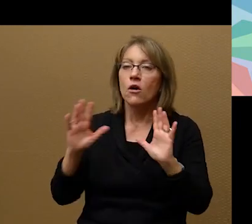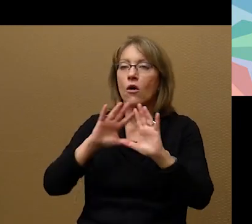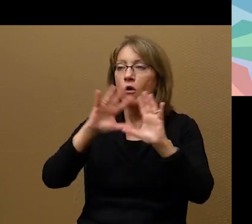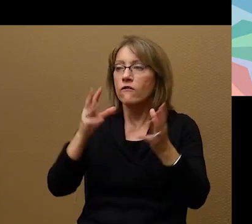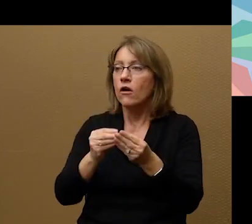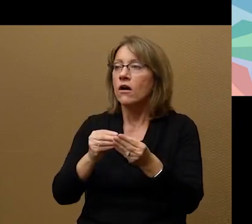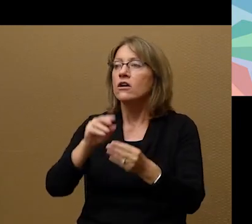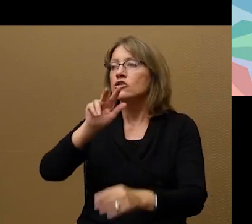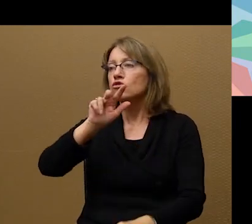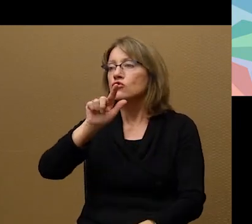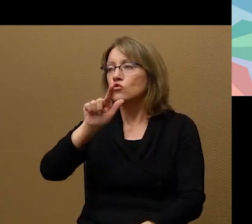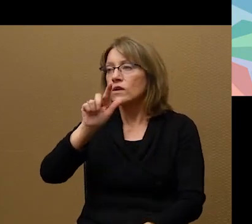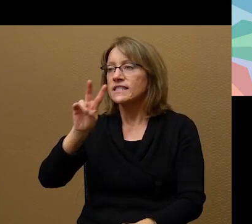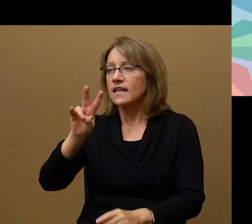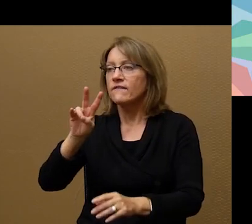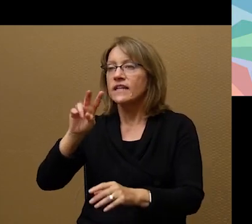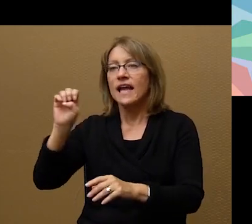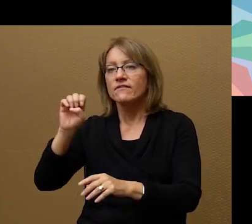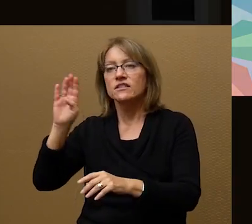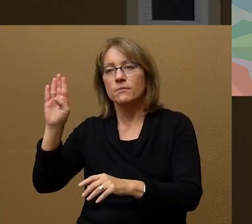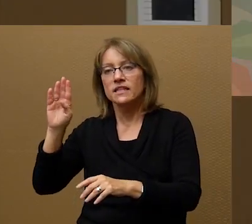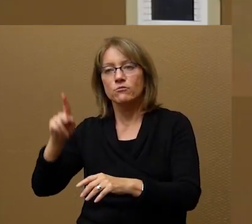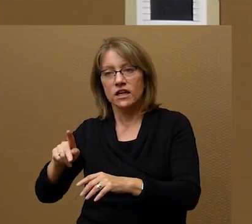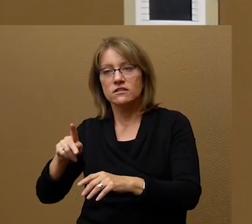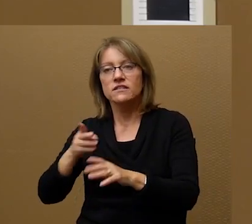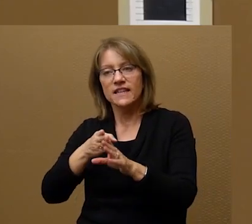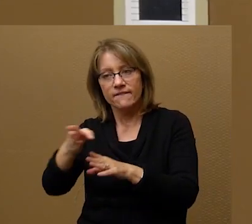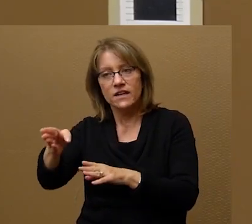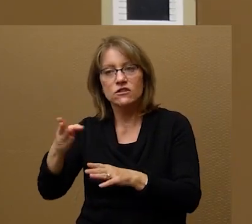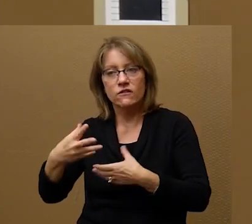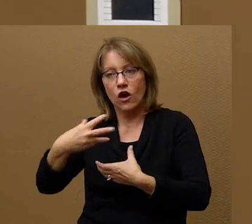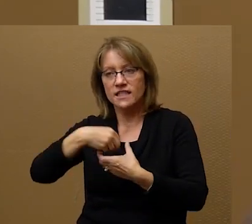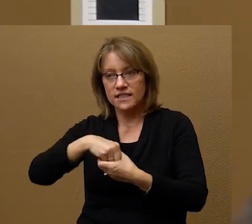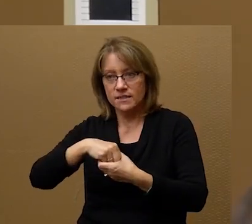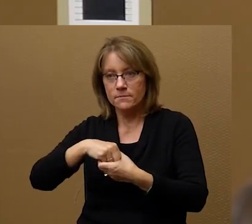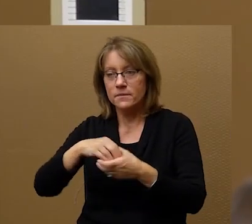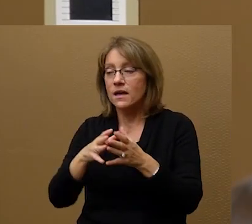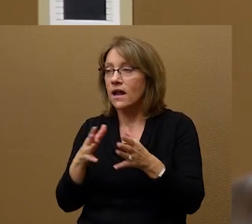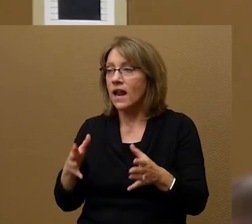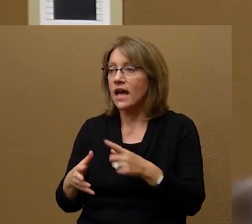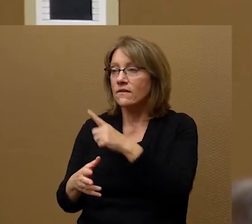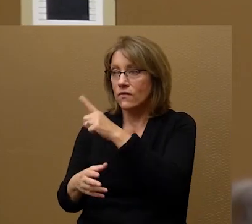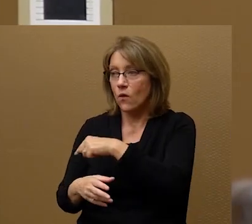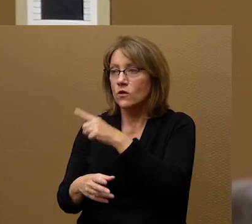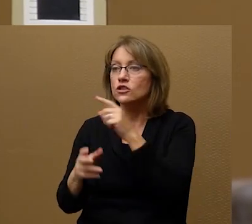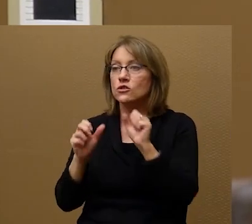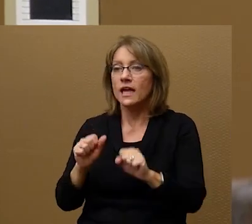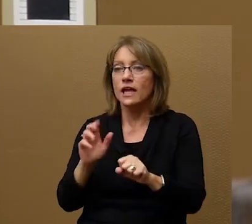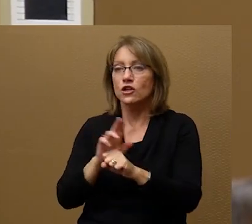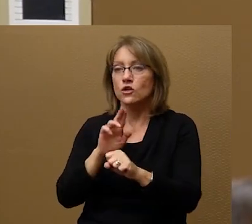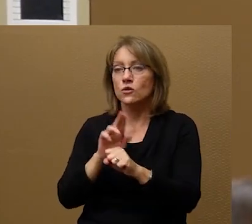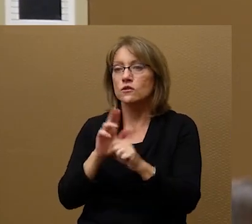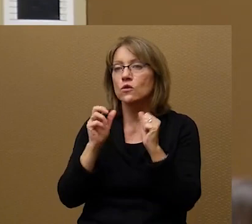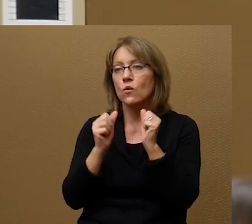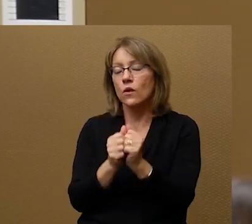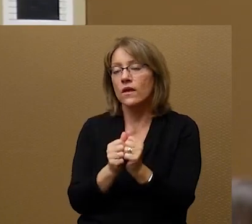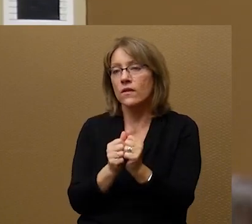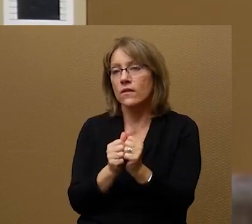practices in the field of autism. And a lot of these can also be used